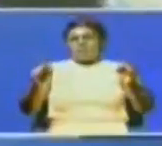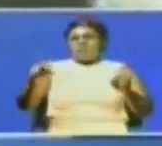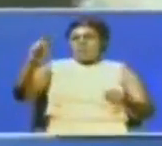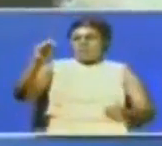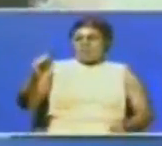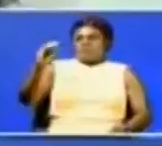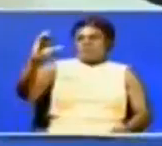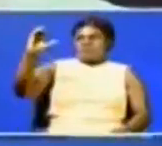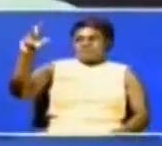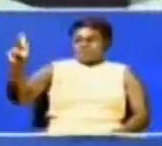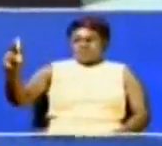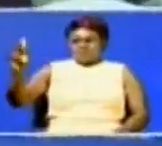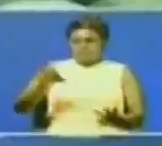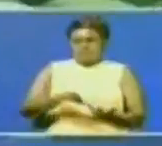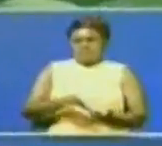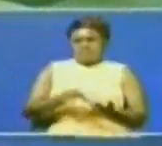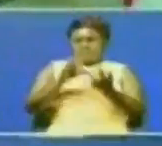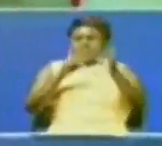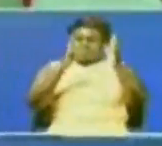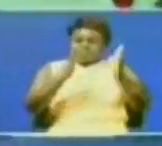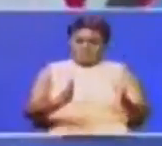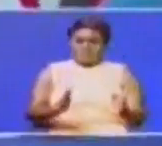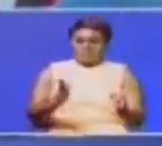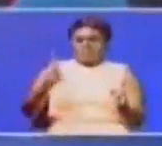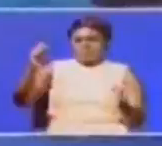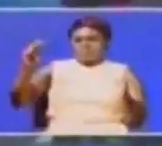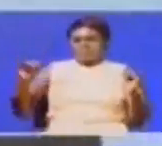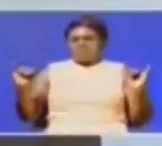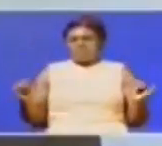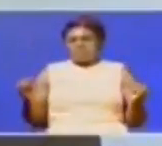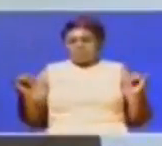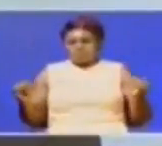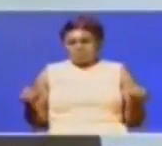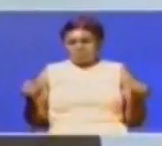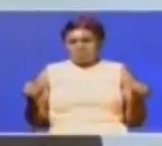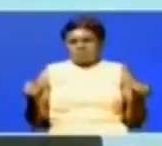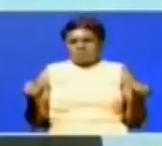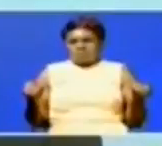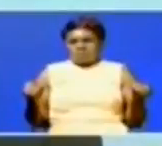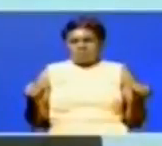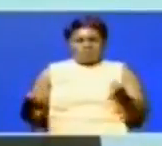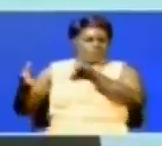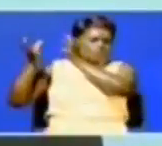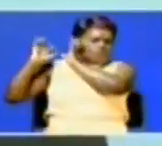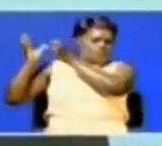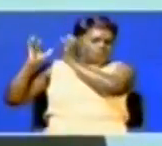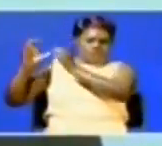NCCK in particular. Francis Mtilaki, KTN News, Kanamai, Kilifi County.